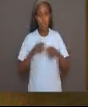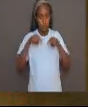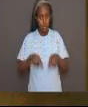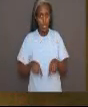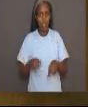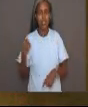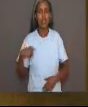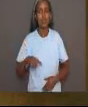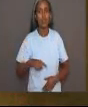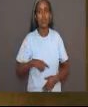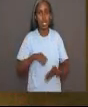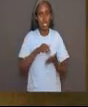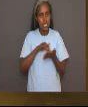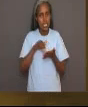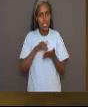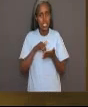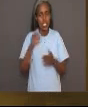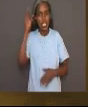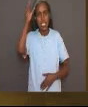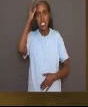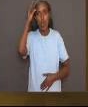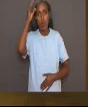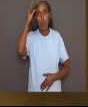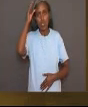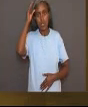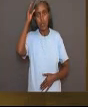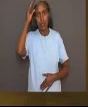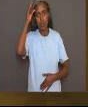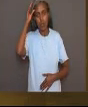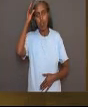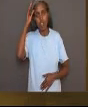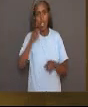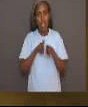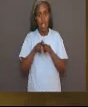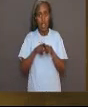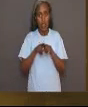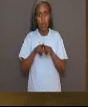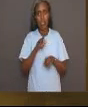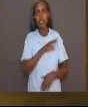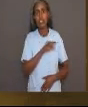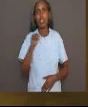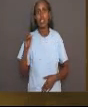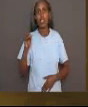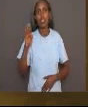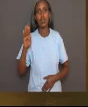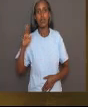Today, we will study the concepts of argument and